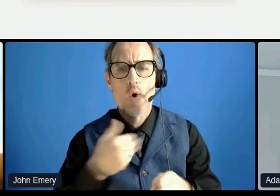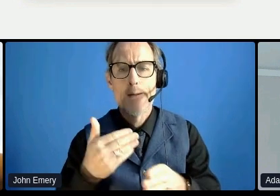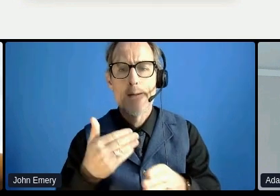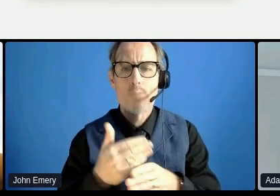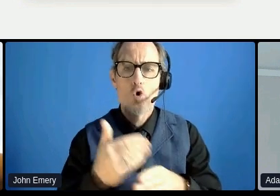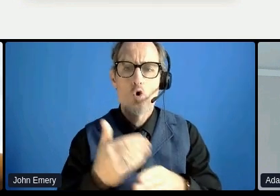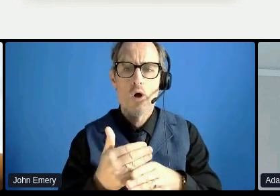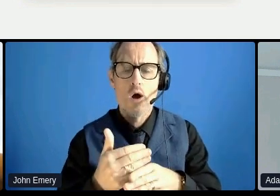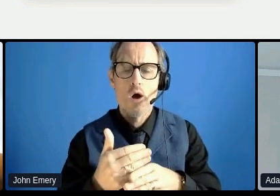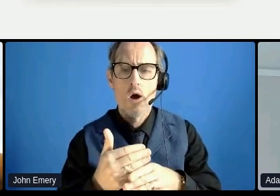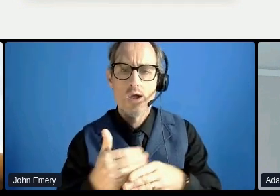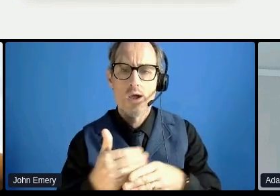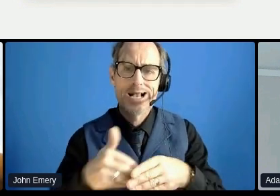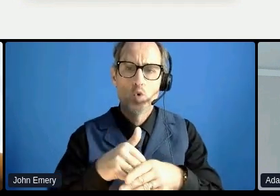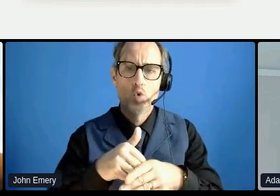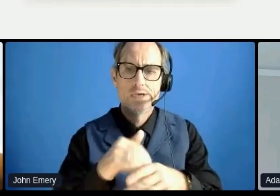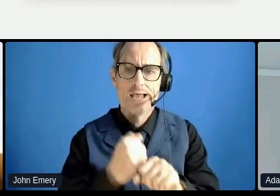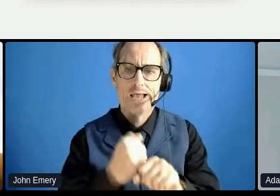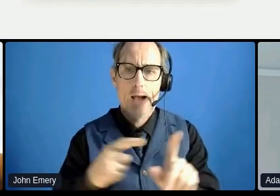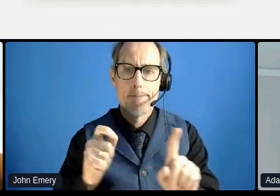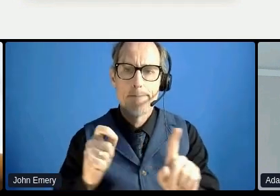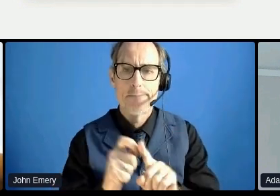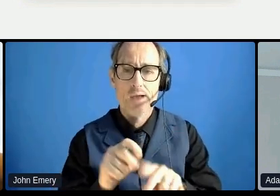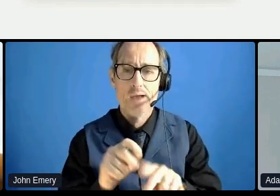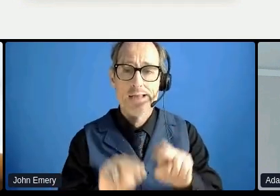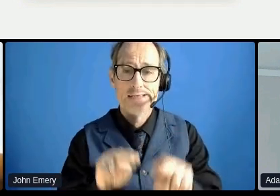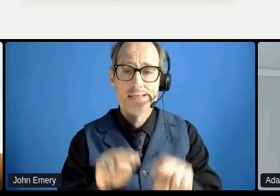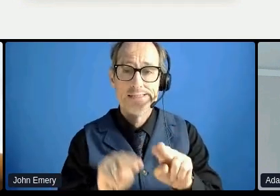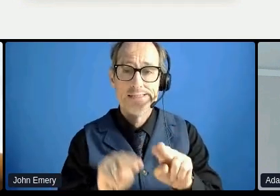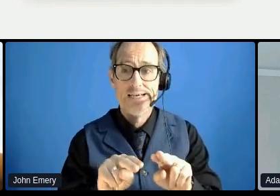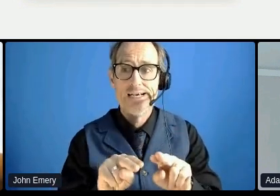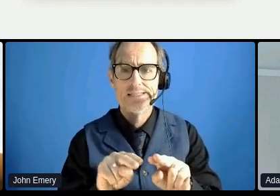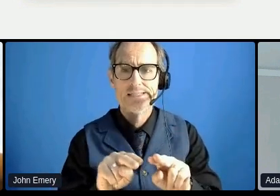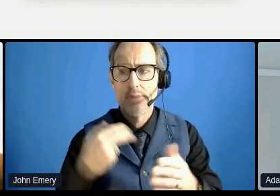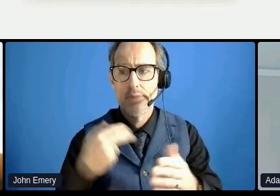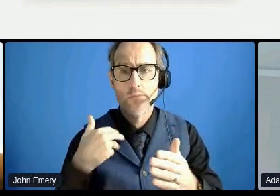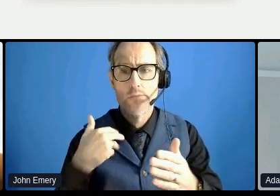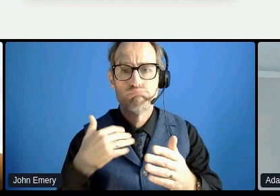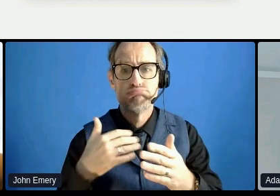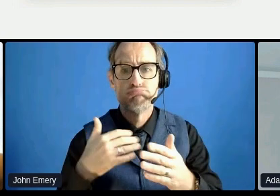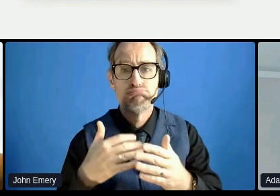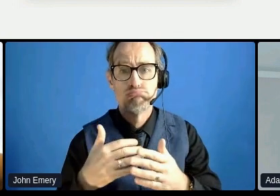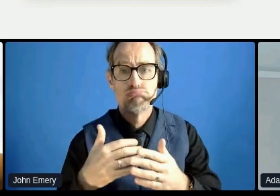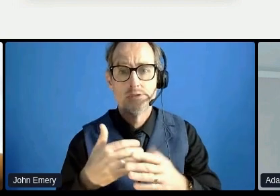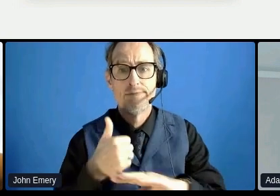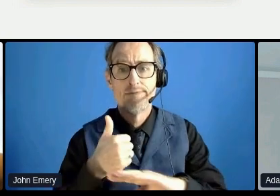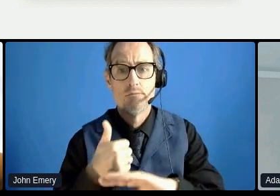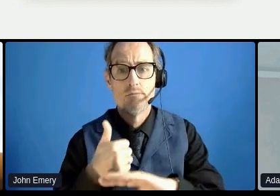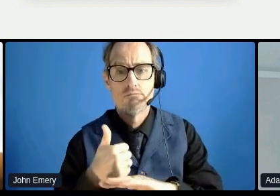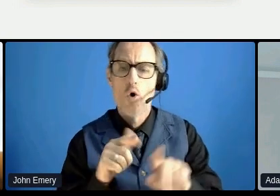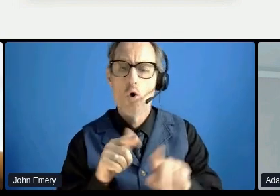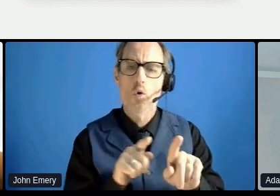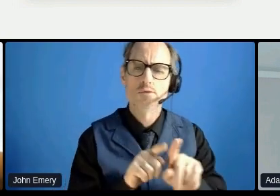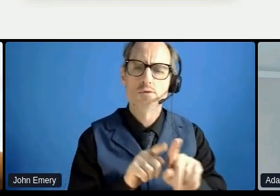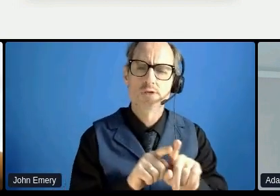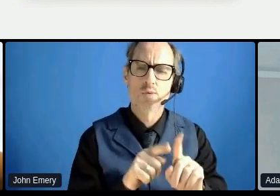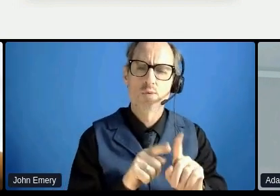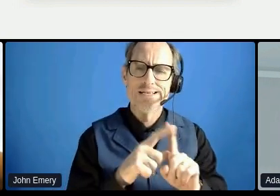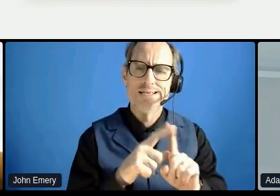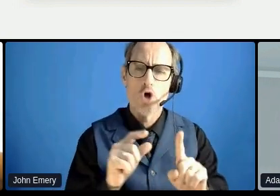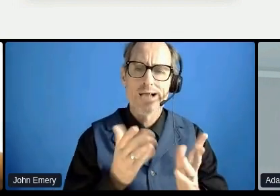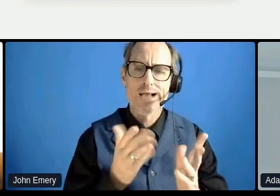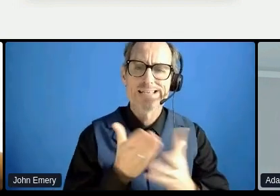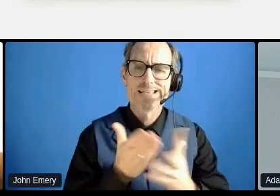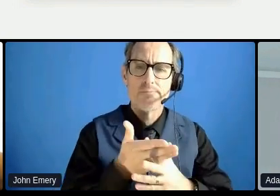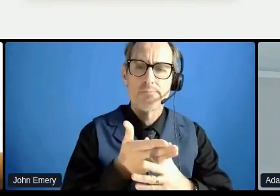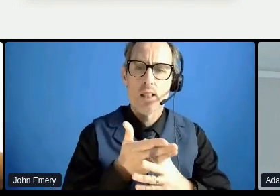gap analysis is something that we've been developing over the past few years alongside our digital accessibility maturity model. And it's